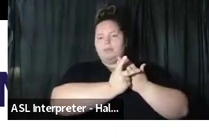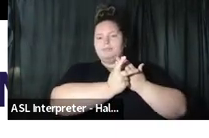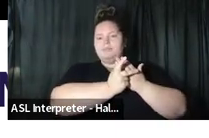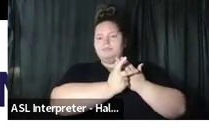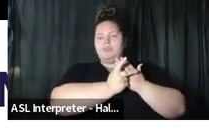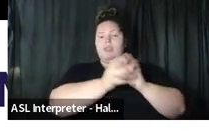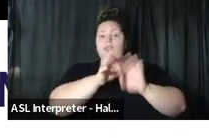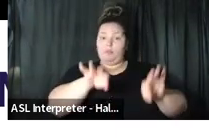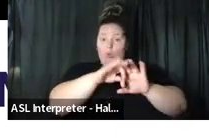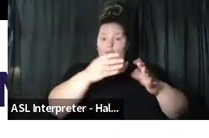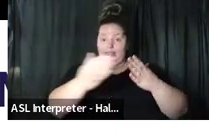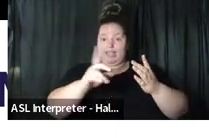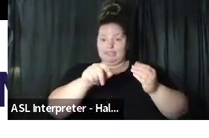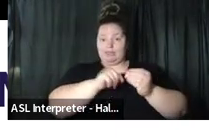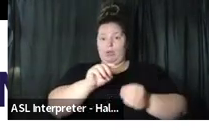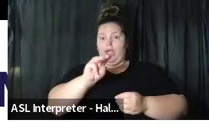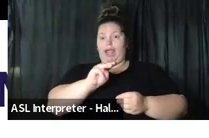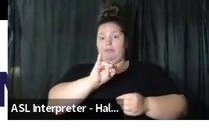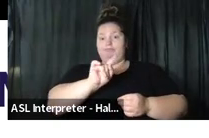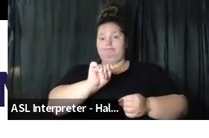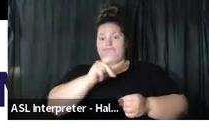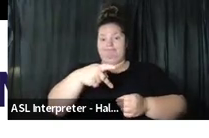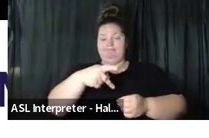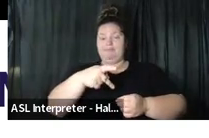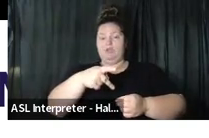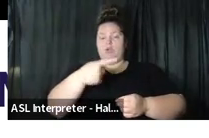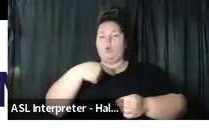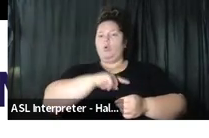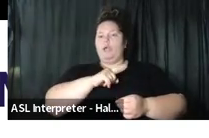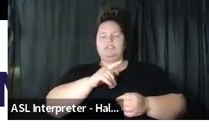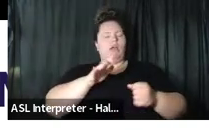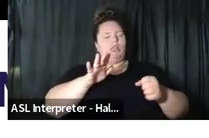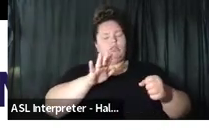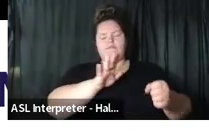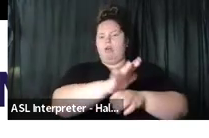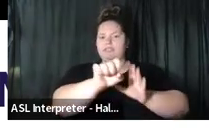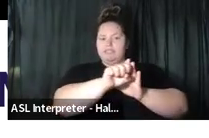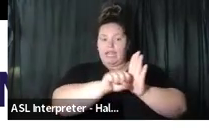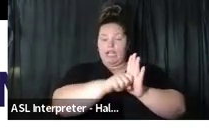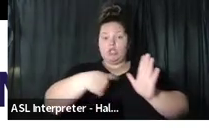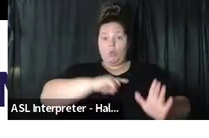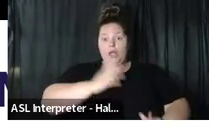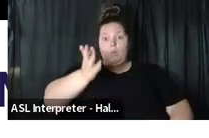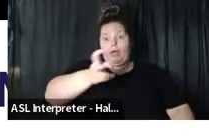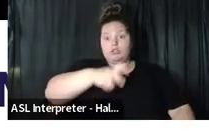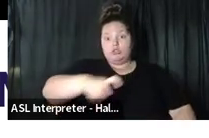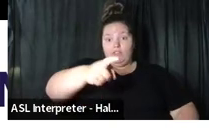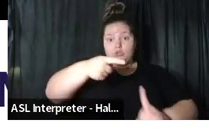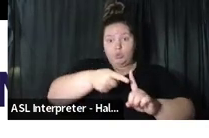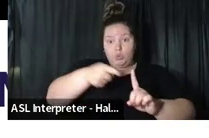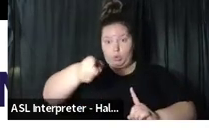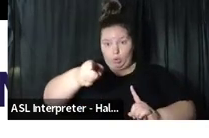Assistive Technology Program is that we cover the entire state, so we will travel to you. You can reach out to us if